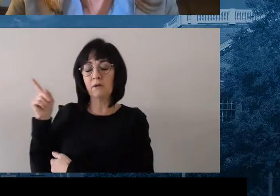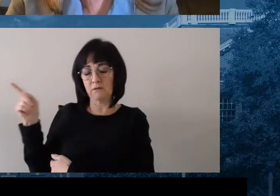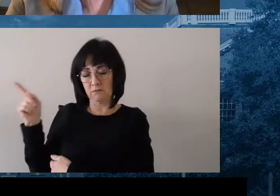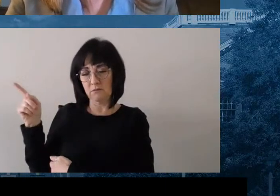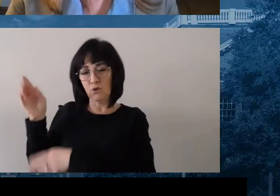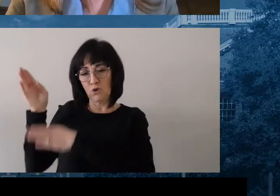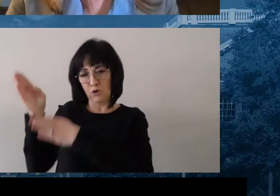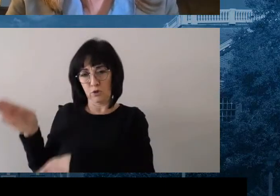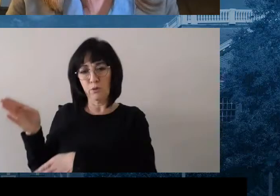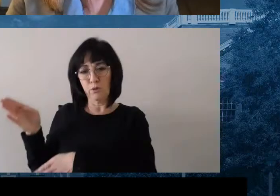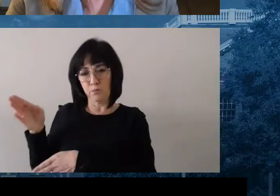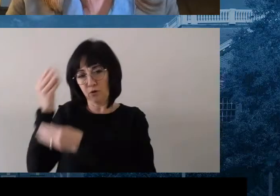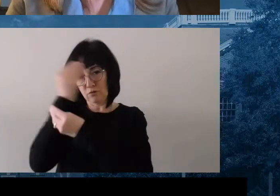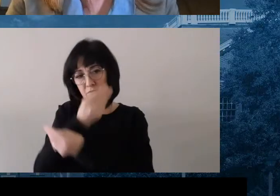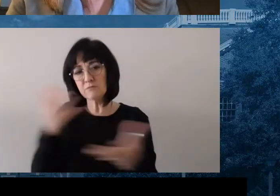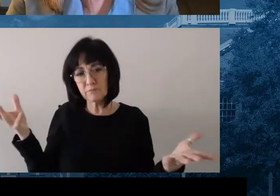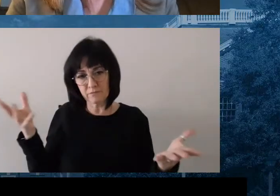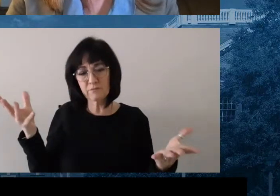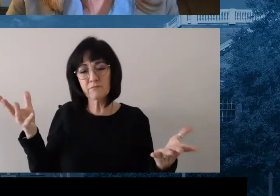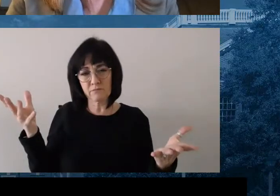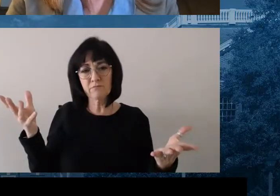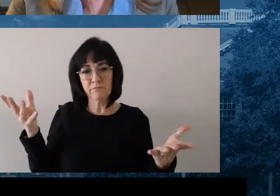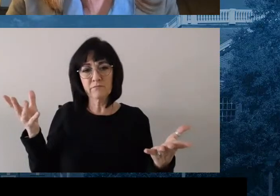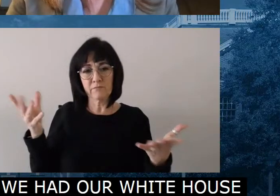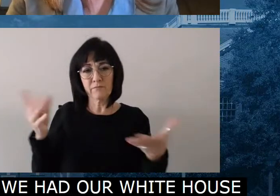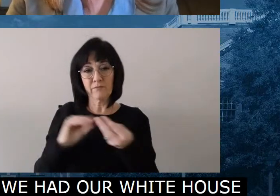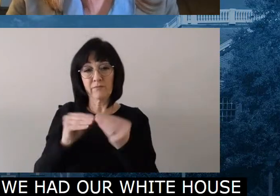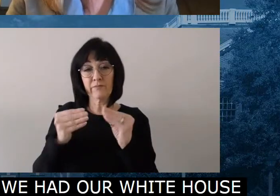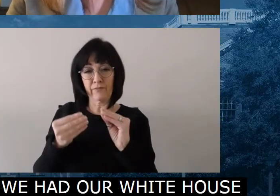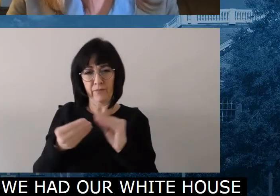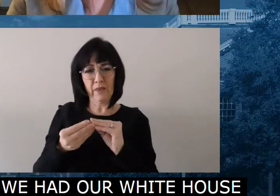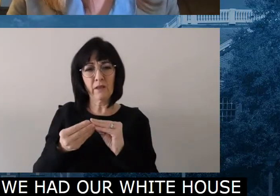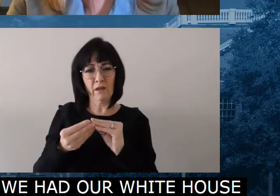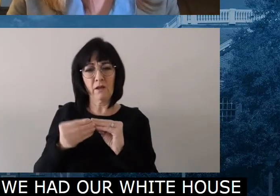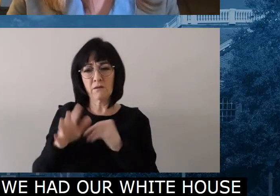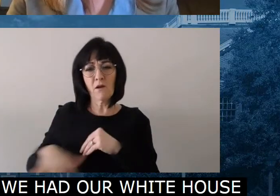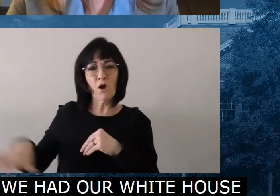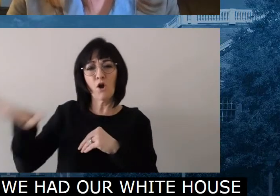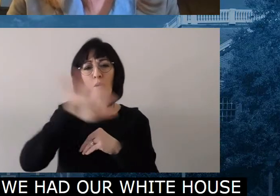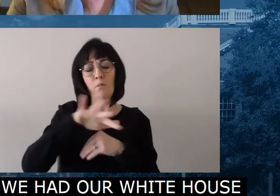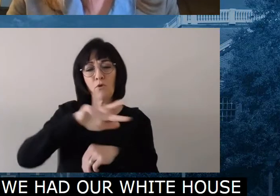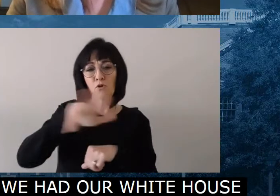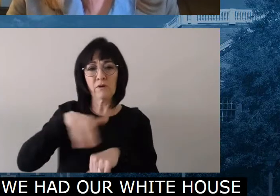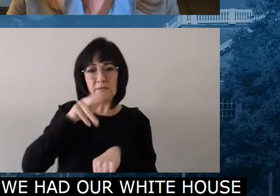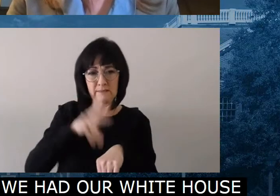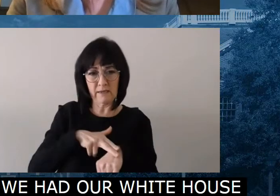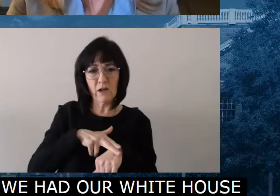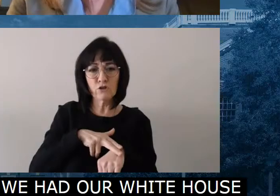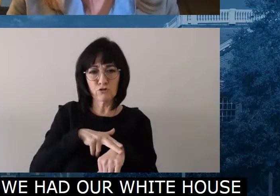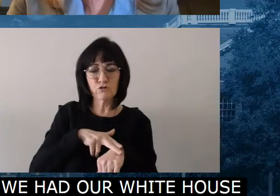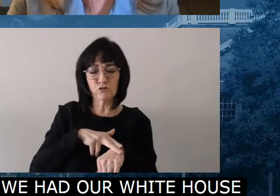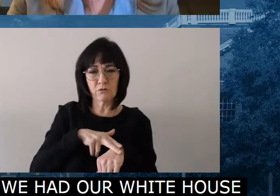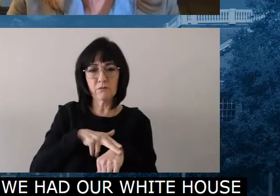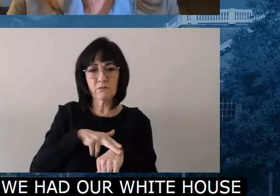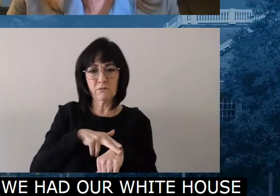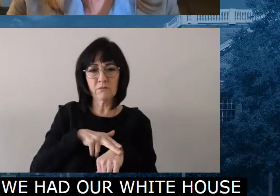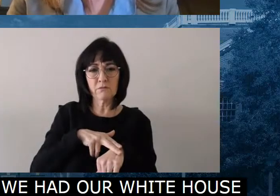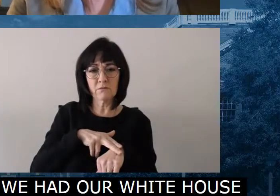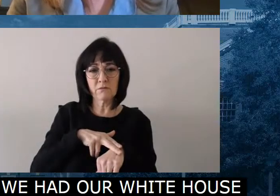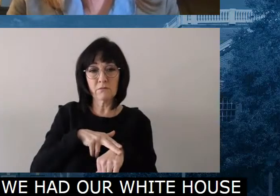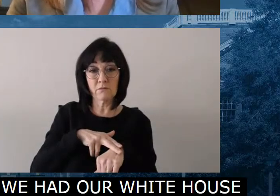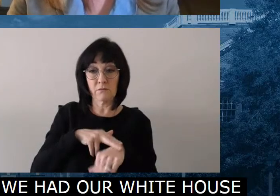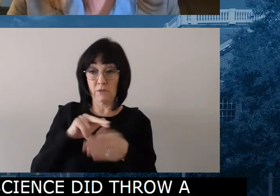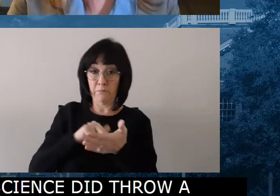out nationally. I've not been able to translate that number to what we might